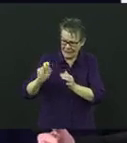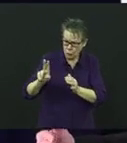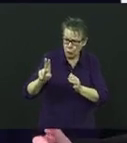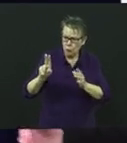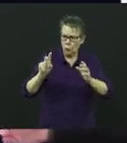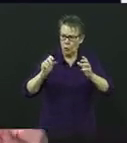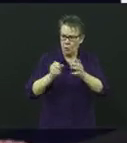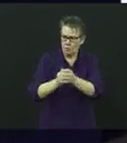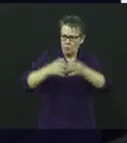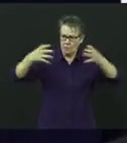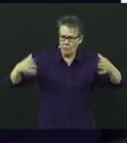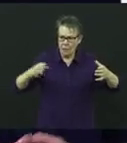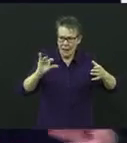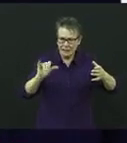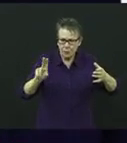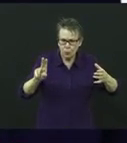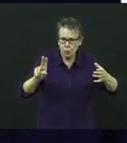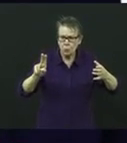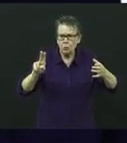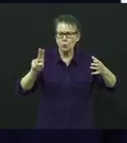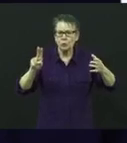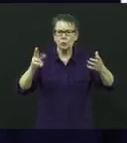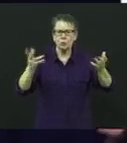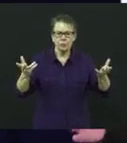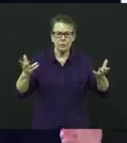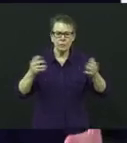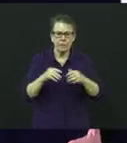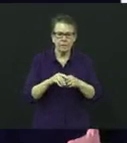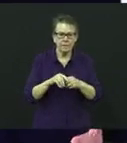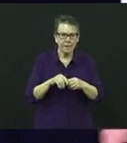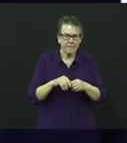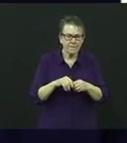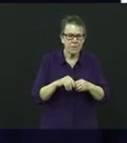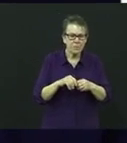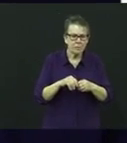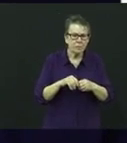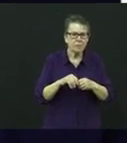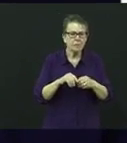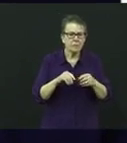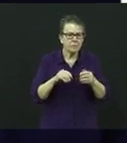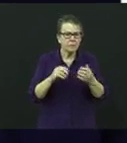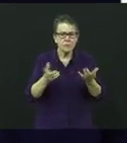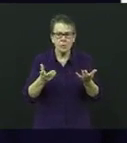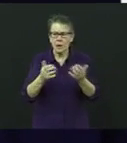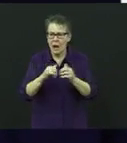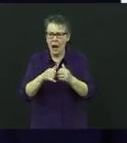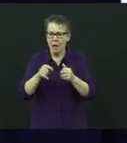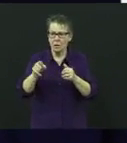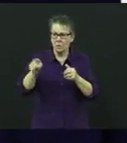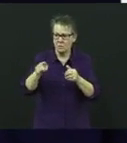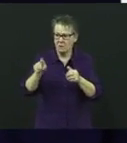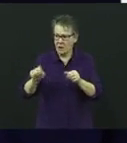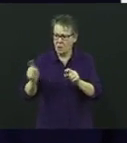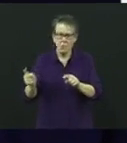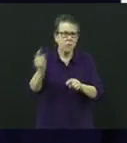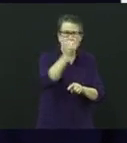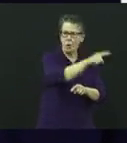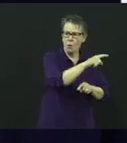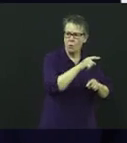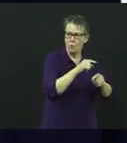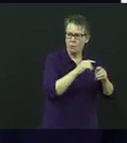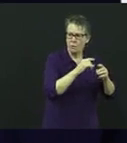patients then would go to the field hospital. So we've looked at the whole continuum, and the hospitals are right